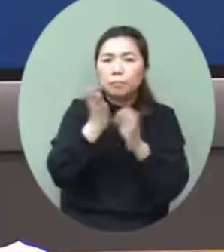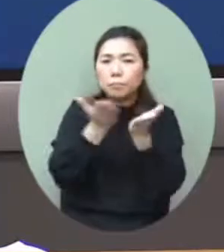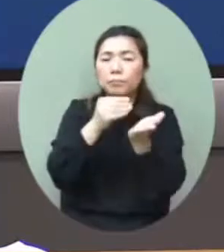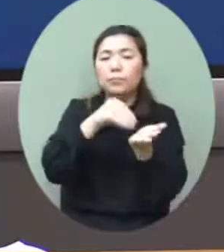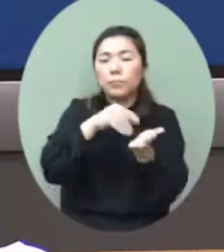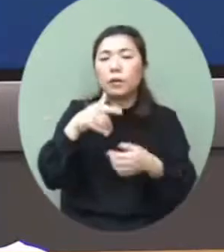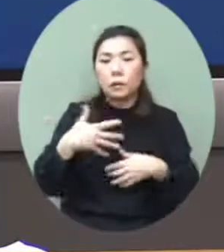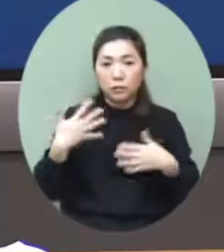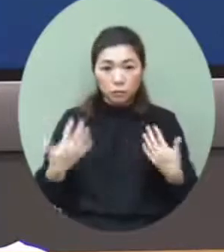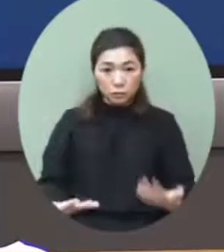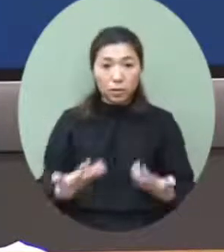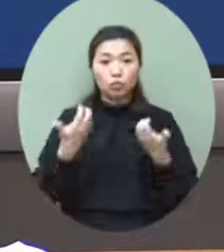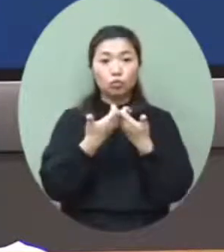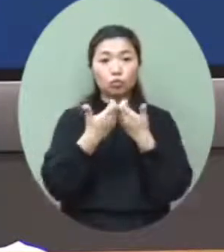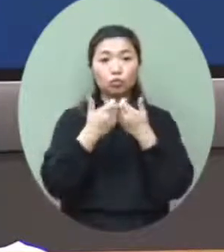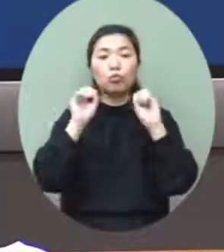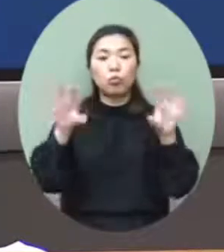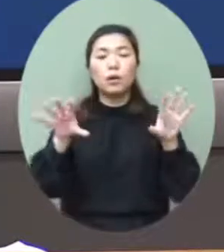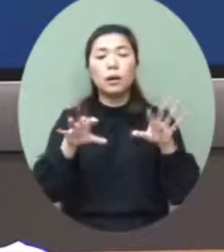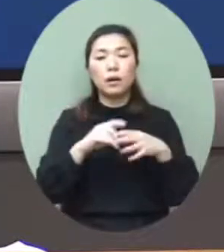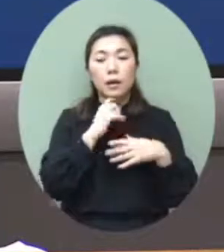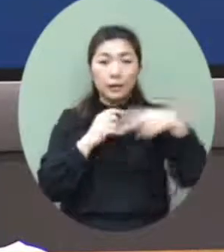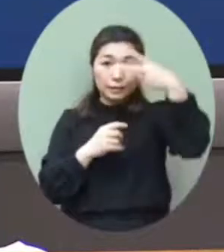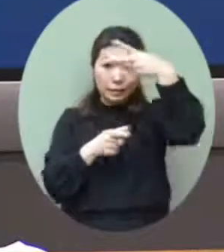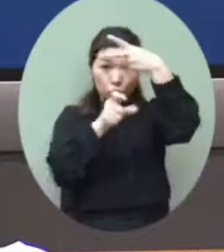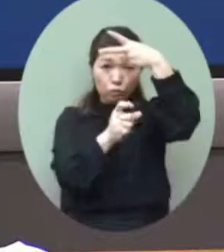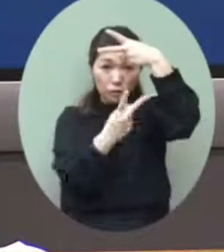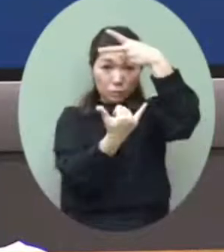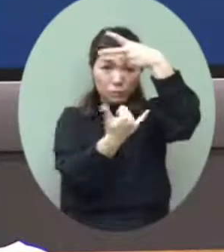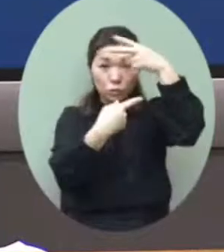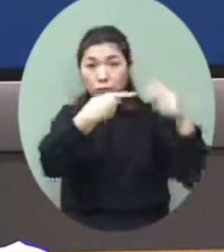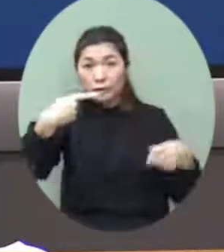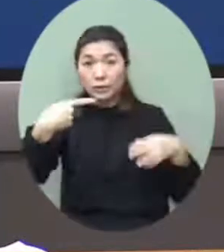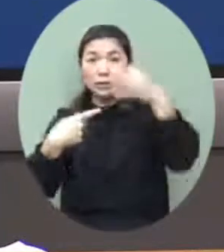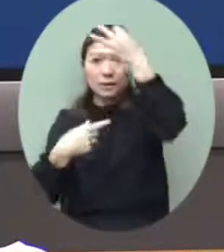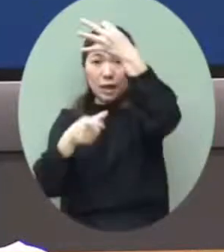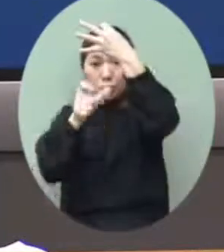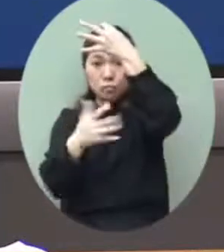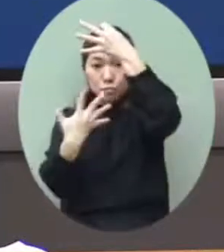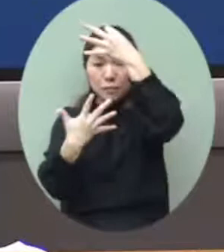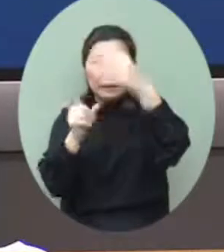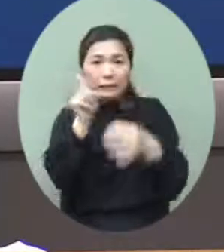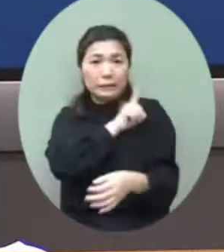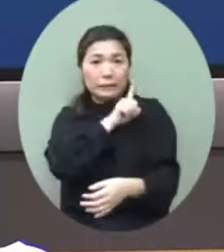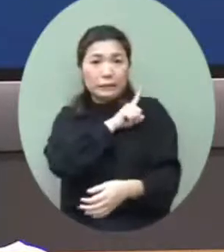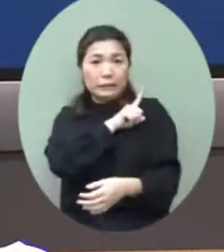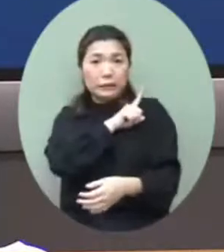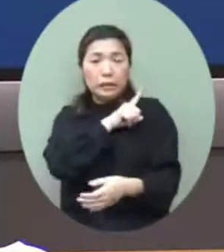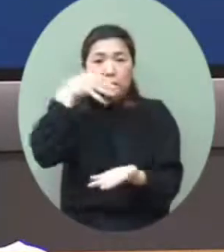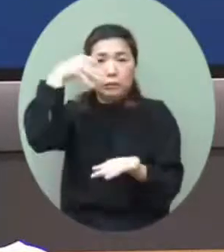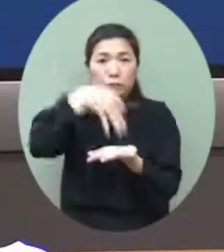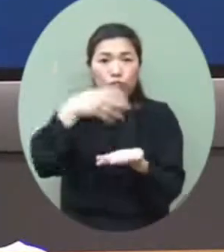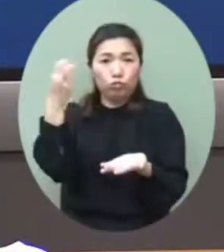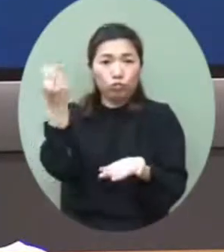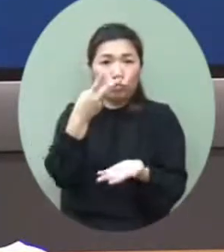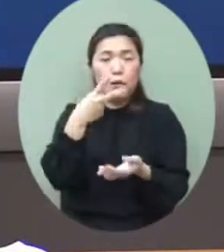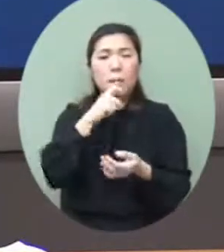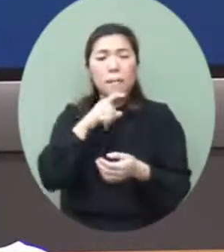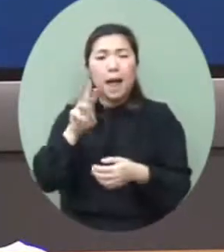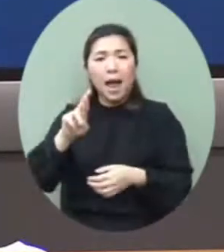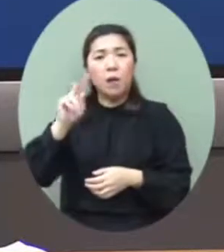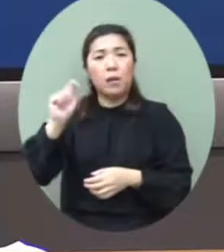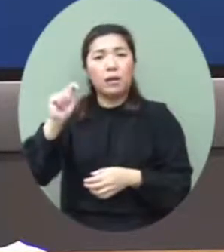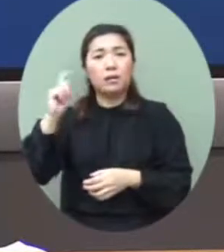And as such, we could compile the overall figures. Between February the 26th to March the